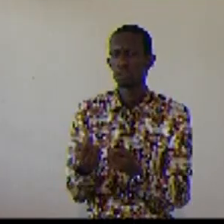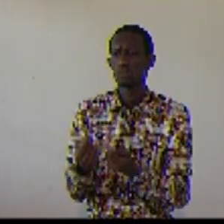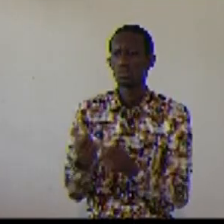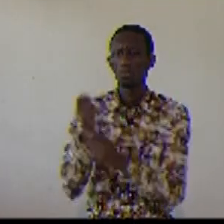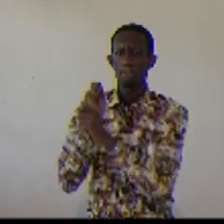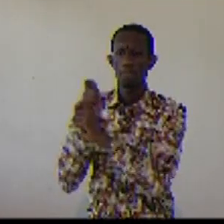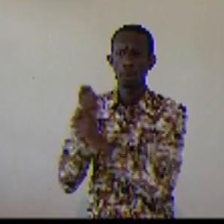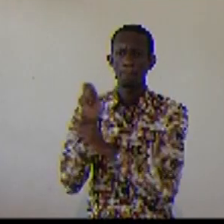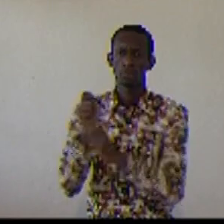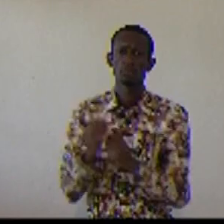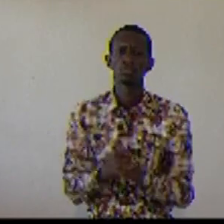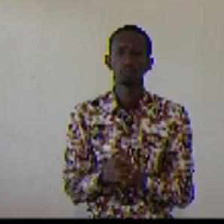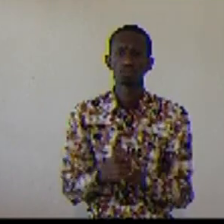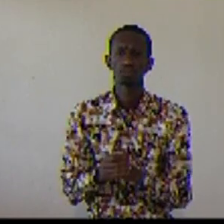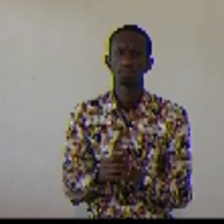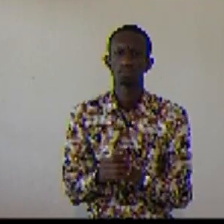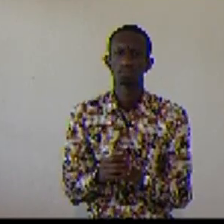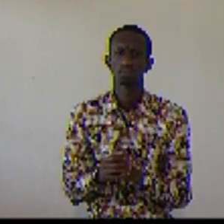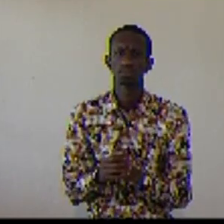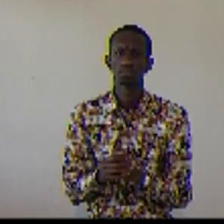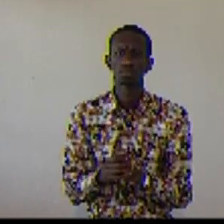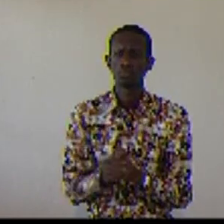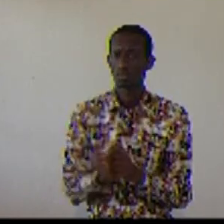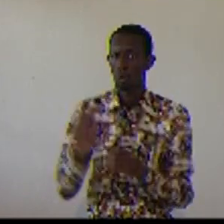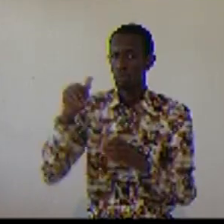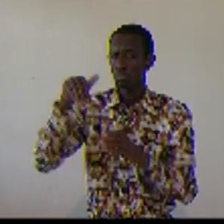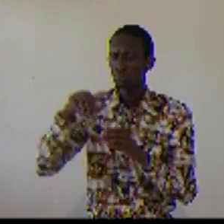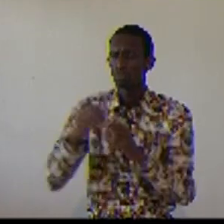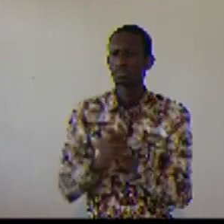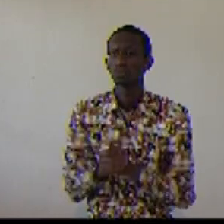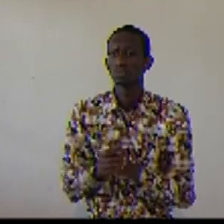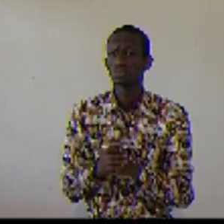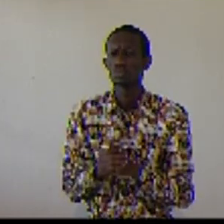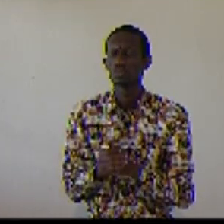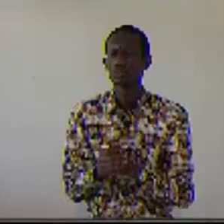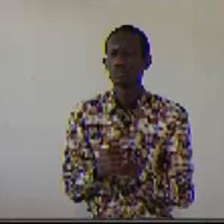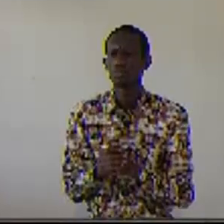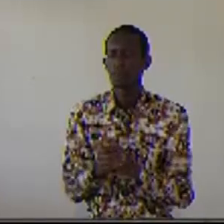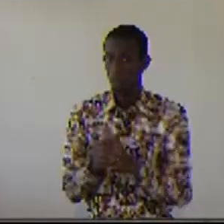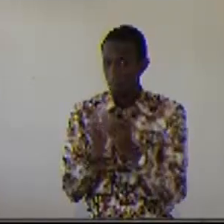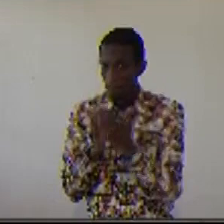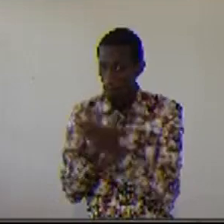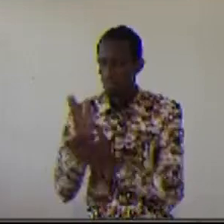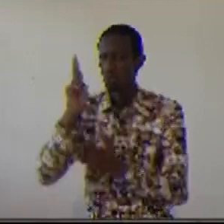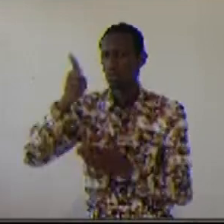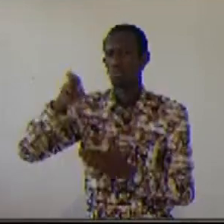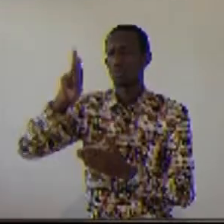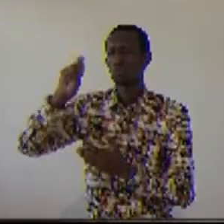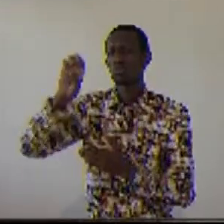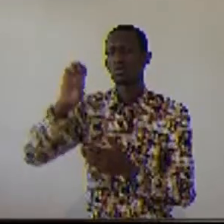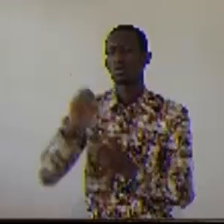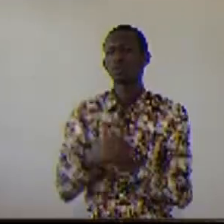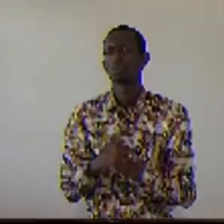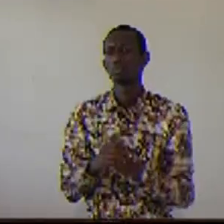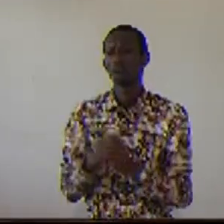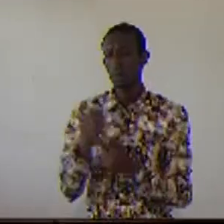pure oxygen, there is accelerated burning. But in pure air, that means